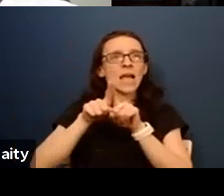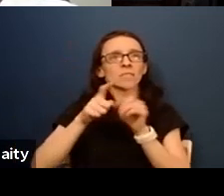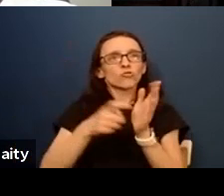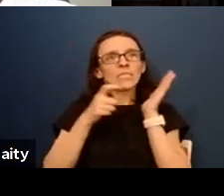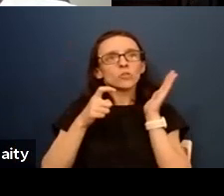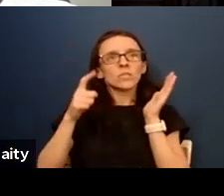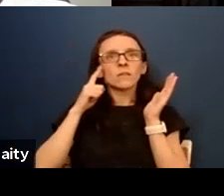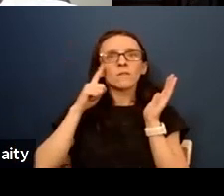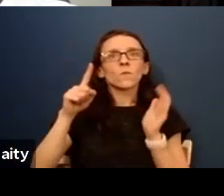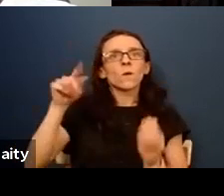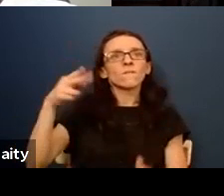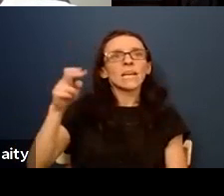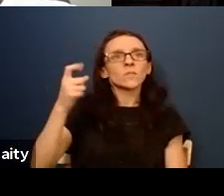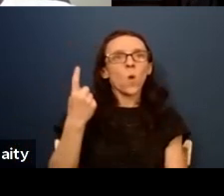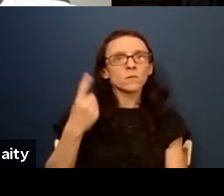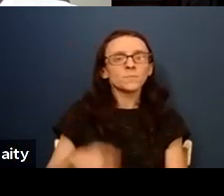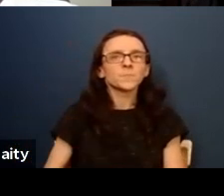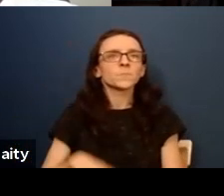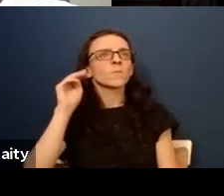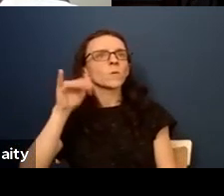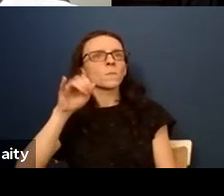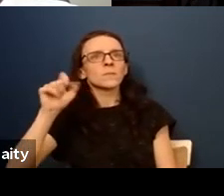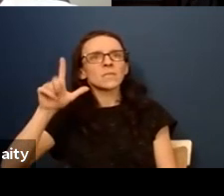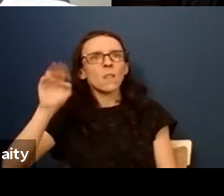phase 1? So Ms. Lum, we